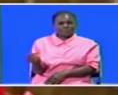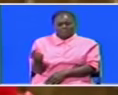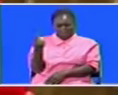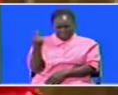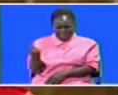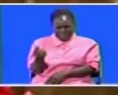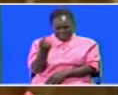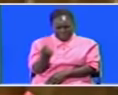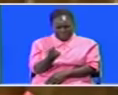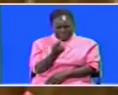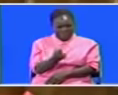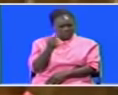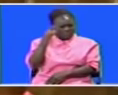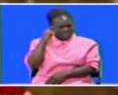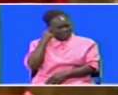Pettiness.